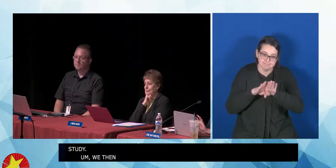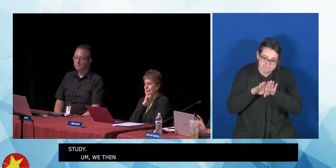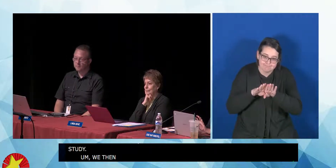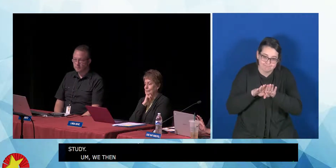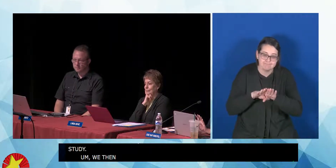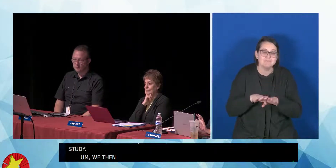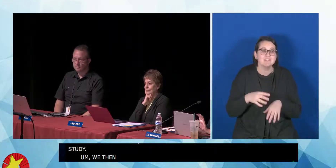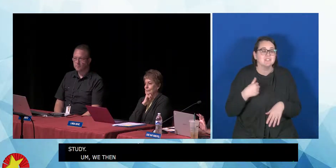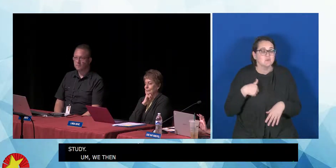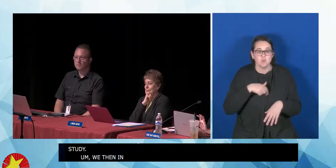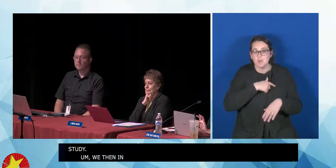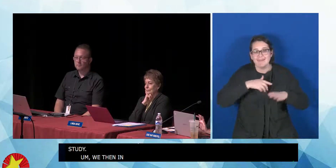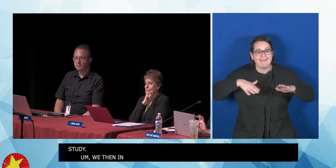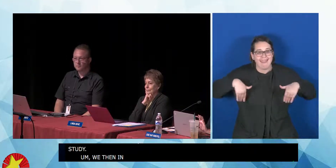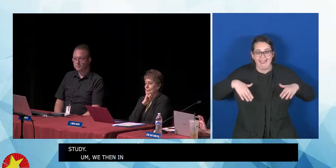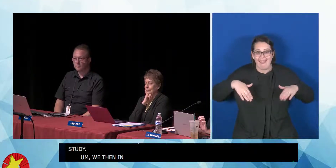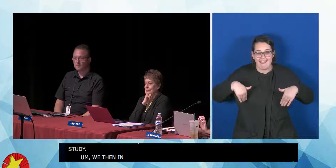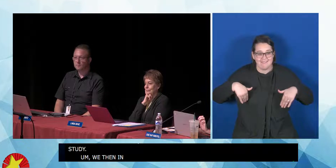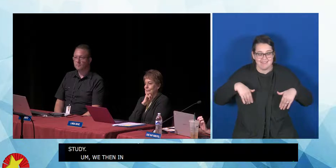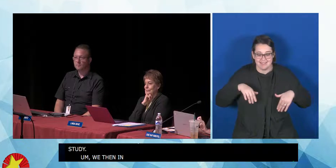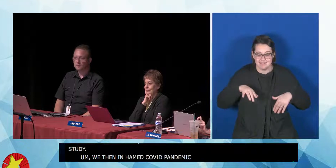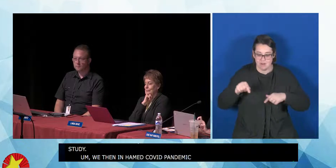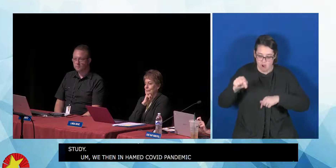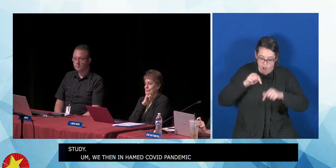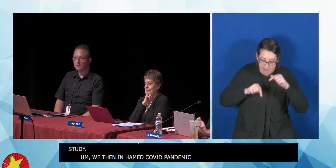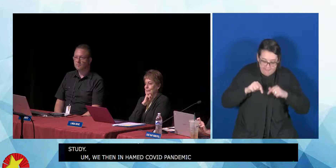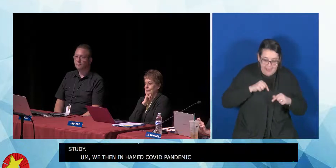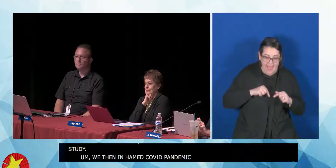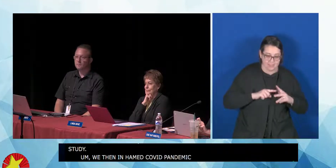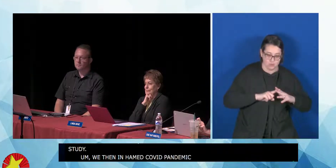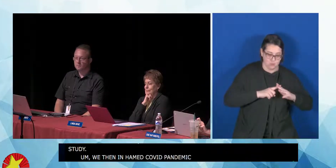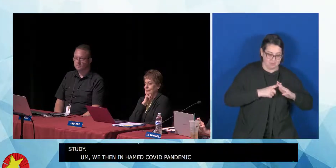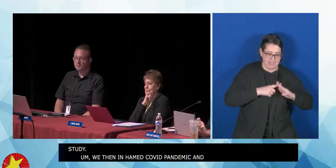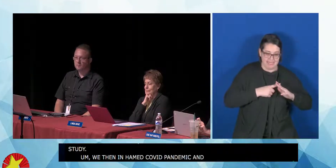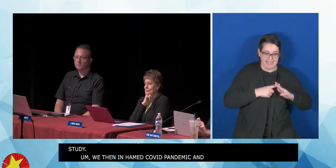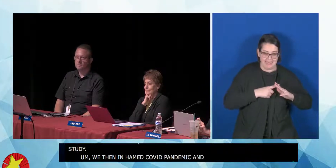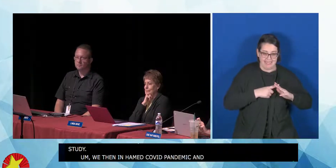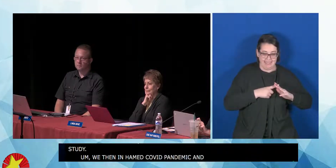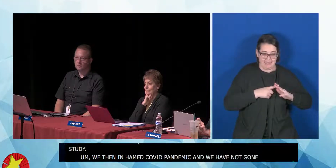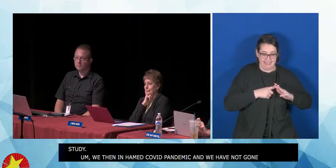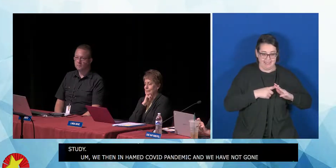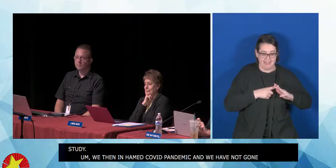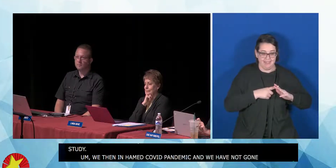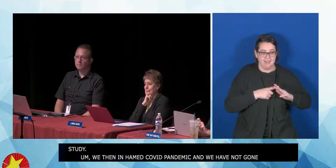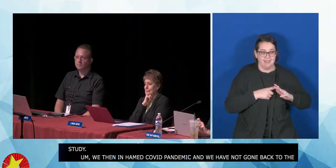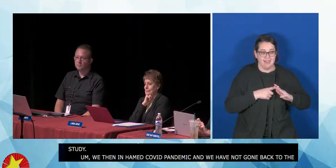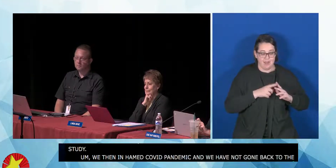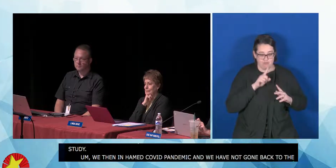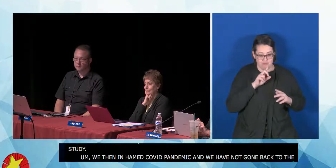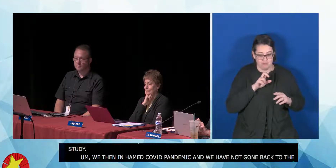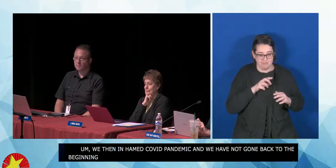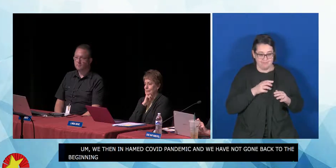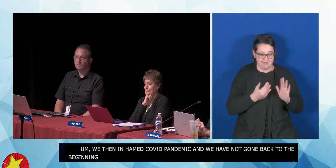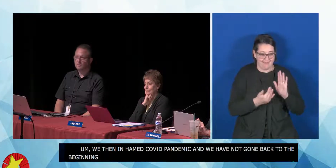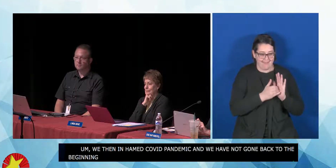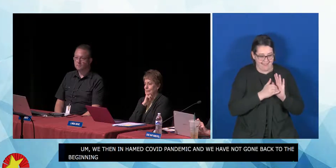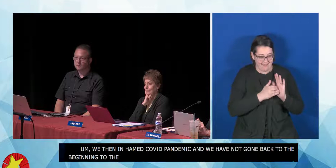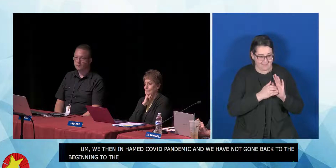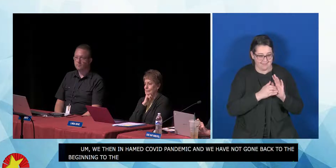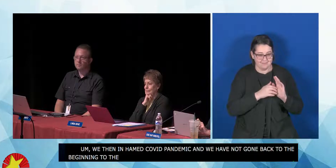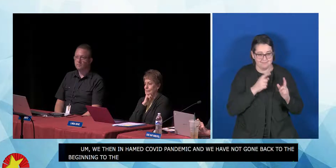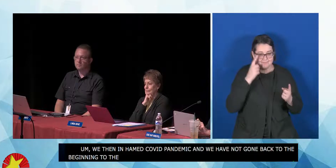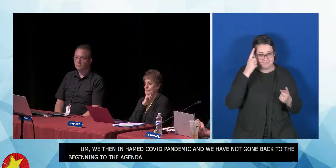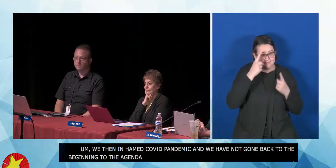have not yet really gone back to the beginning to revisit the ELA